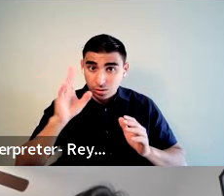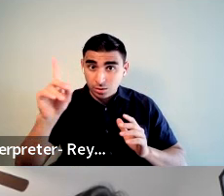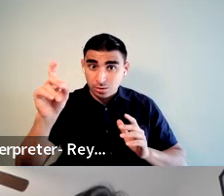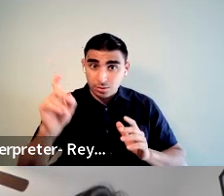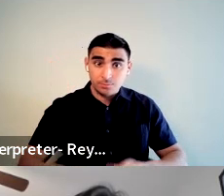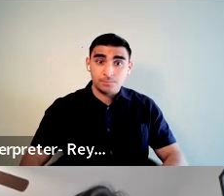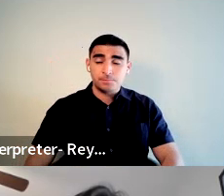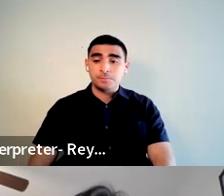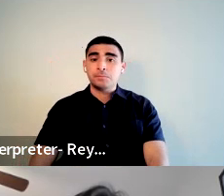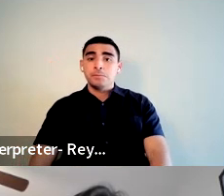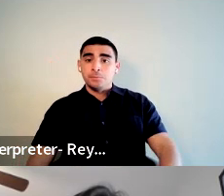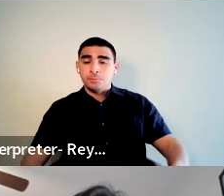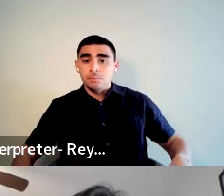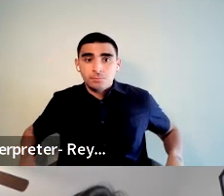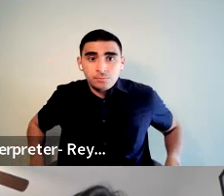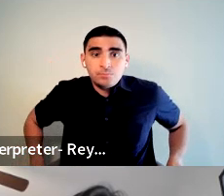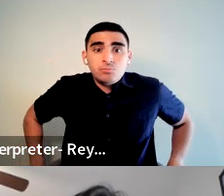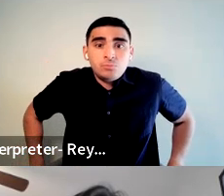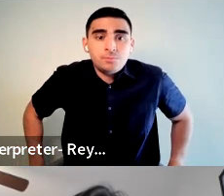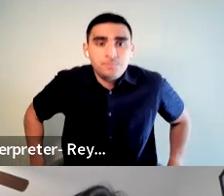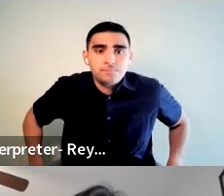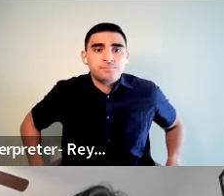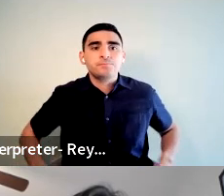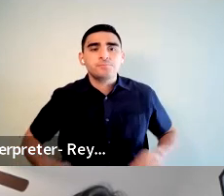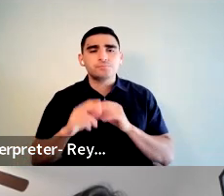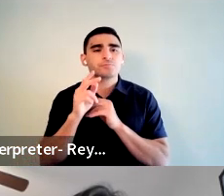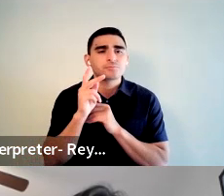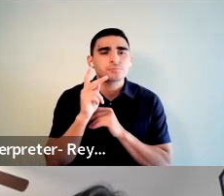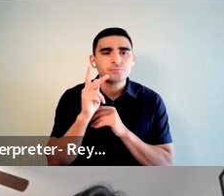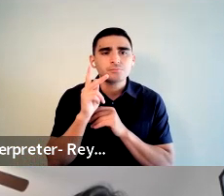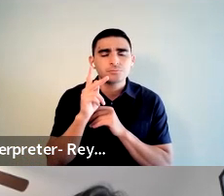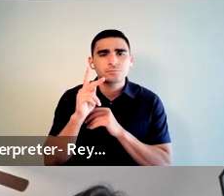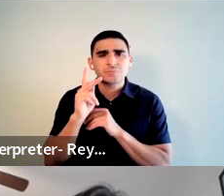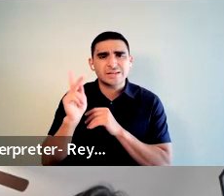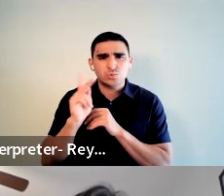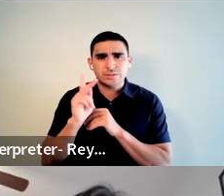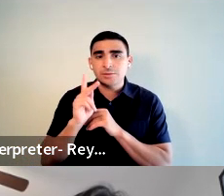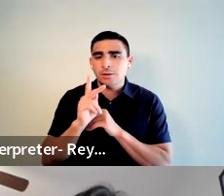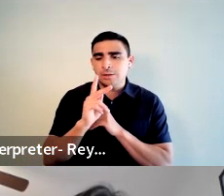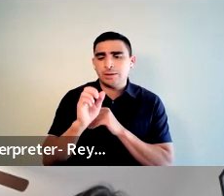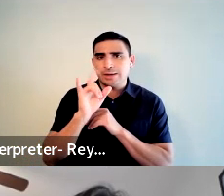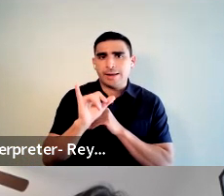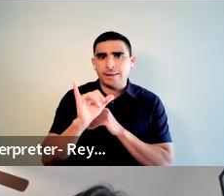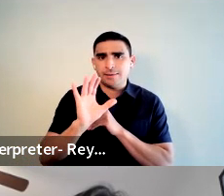learn more? So I think county staff will look at some of that, what's available.